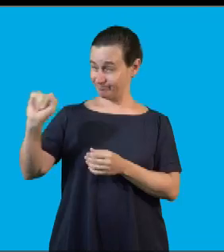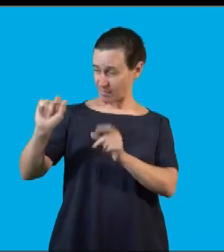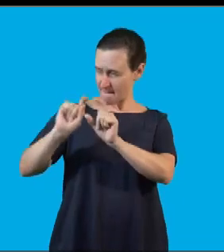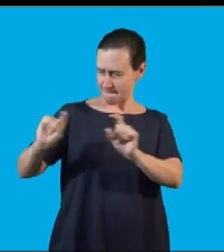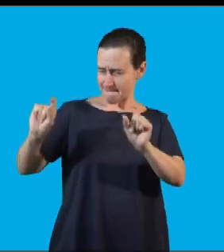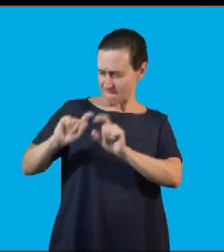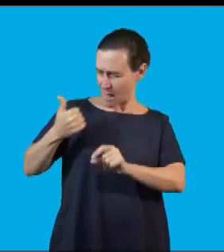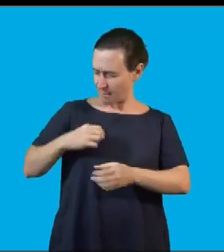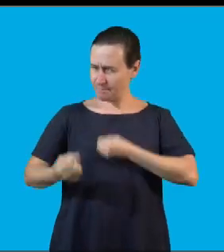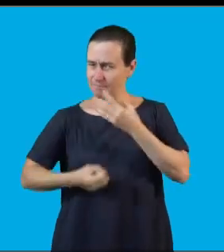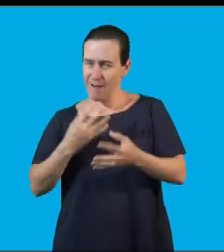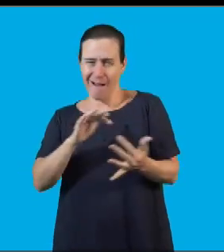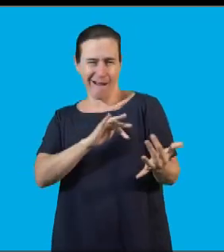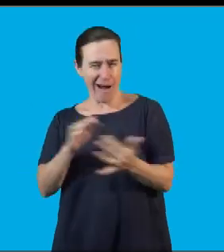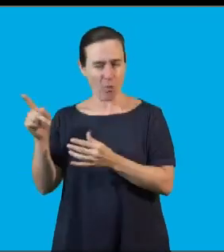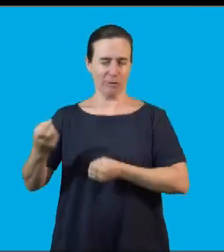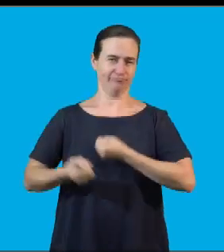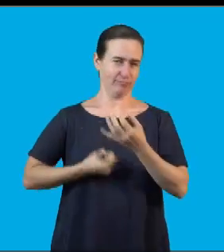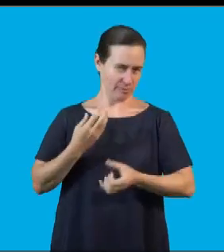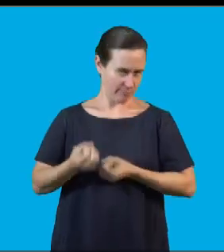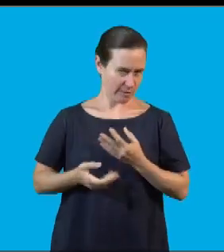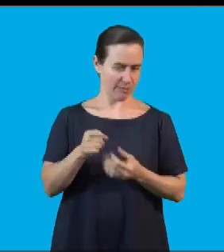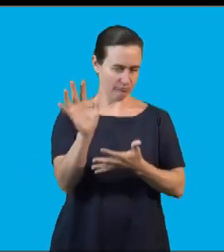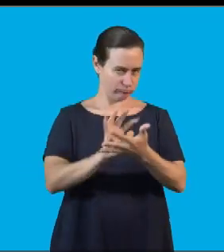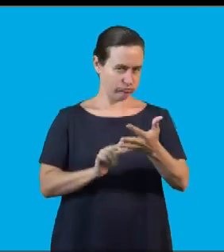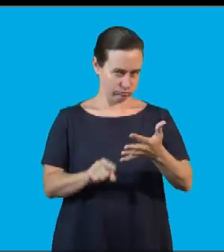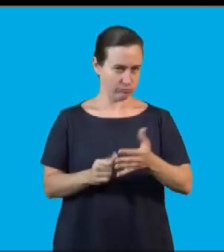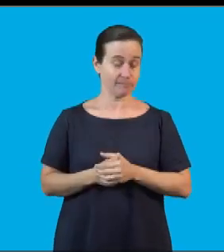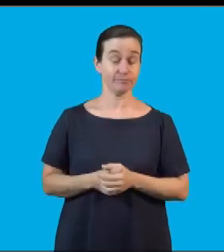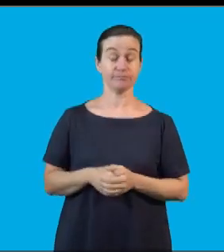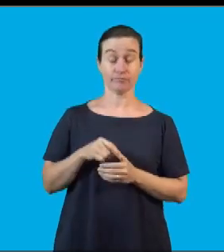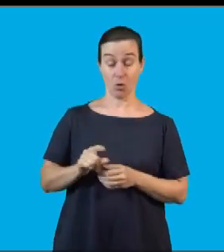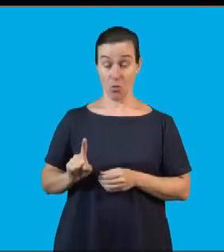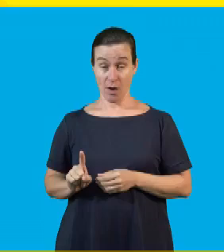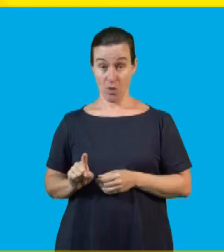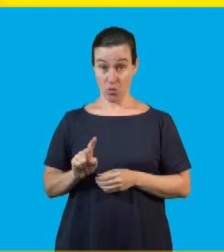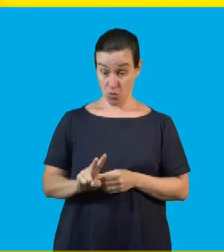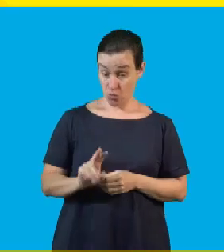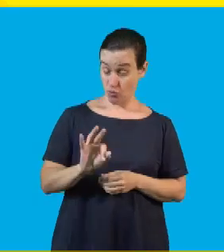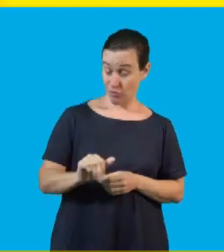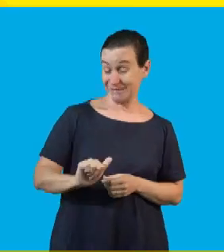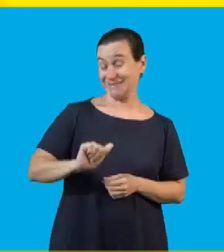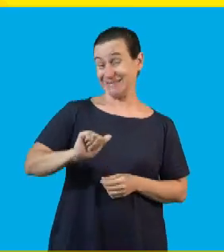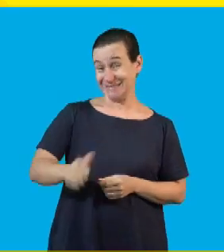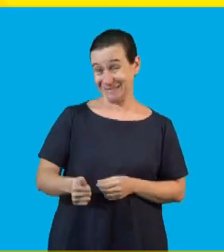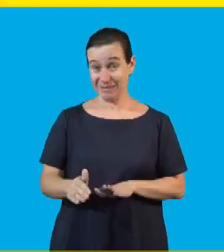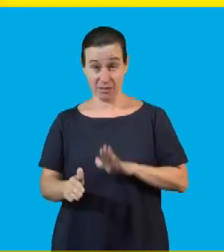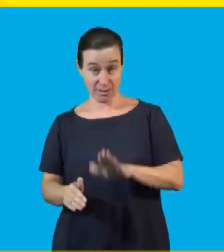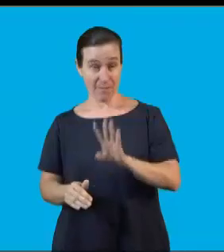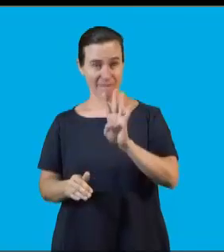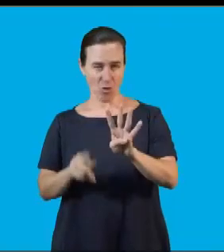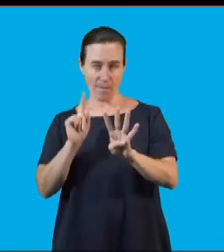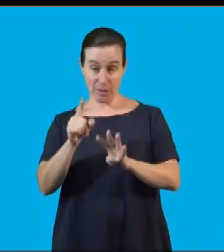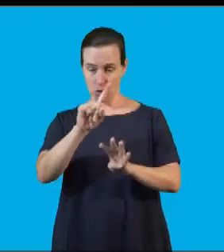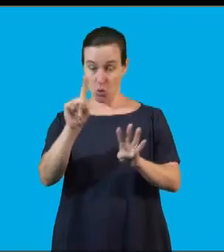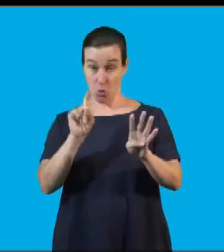yourself how the message is expressed. Now, once you've finished step 1, 2, and 3, step 4 is to read